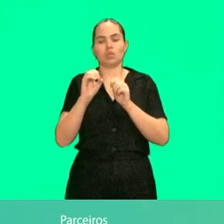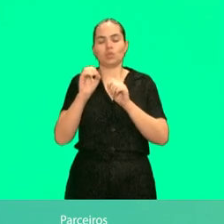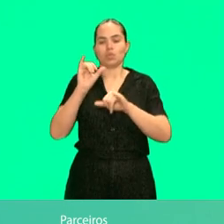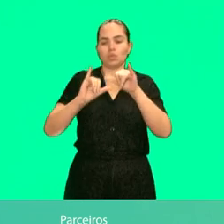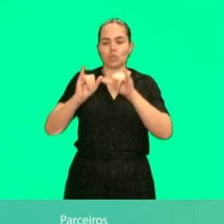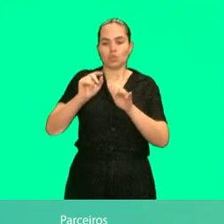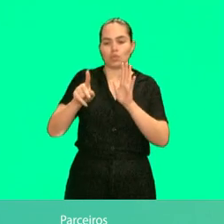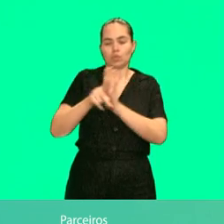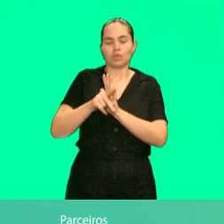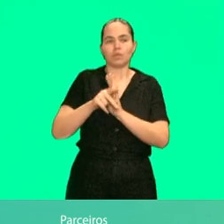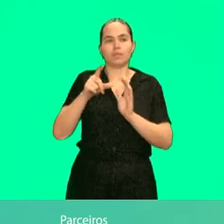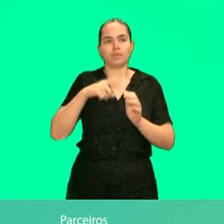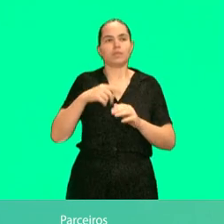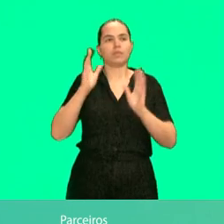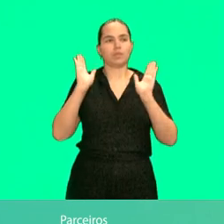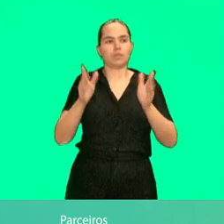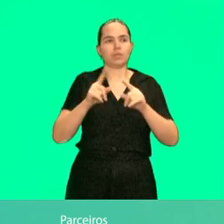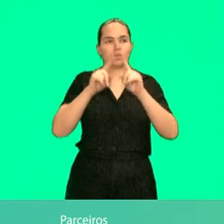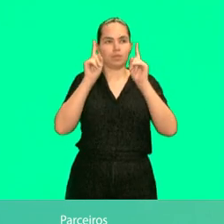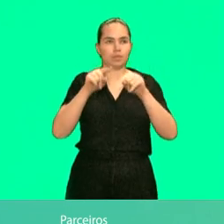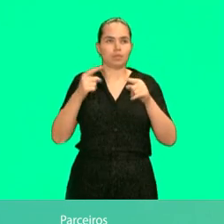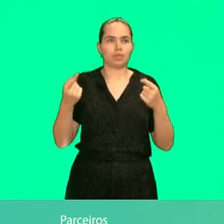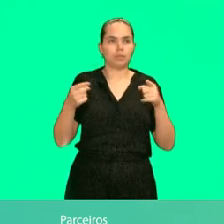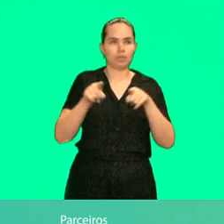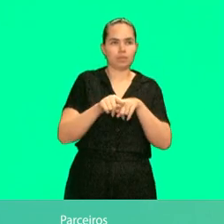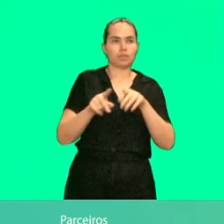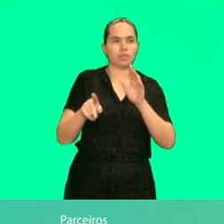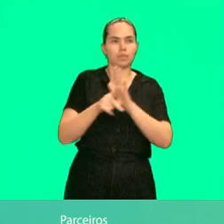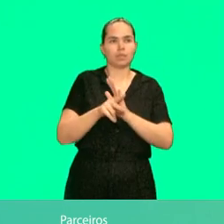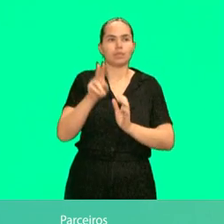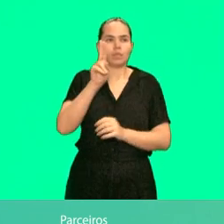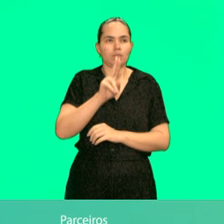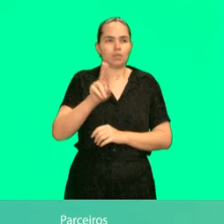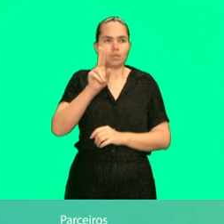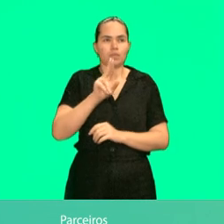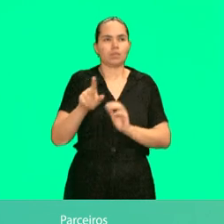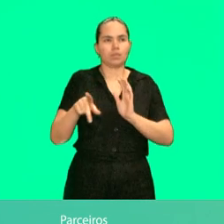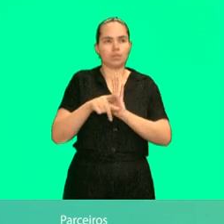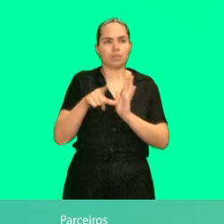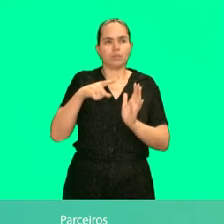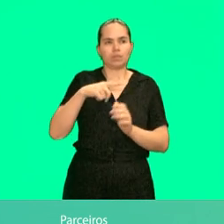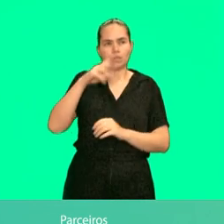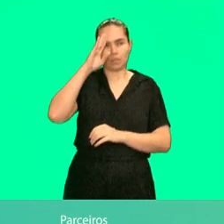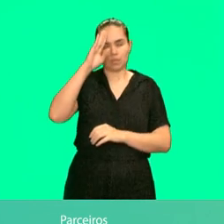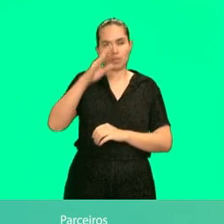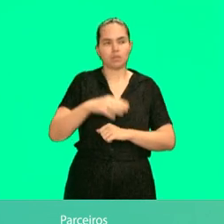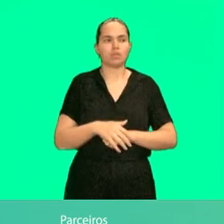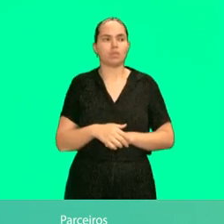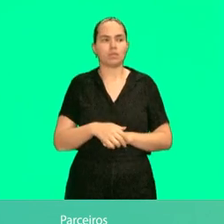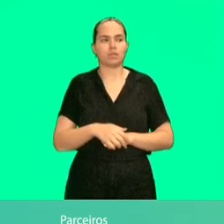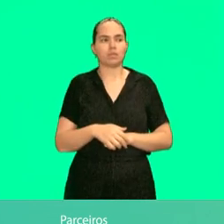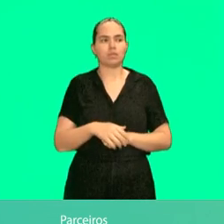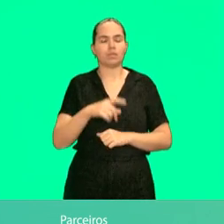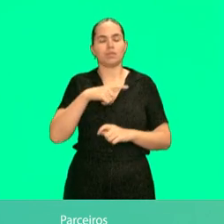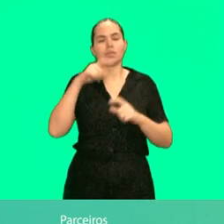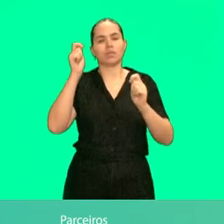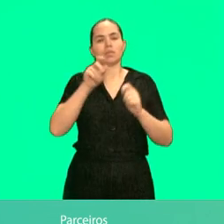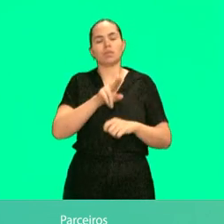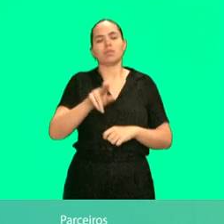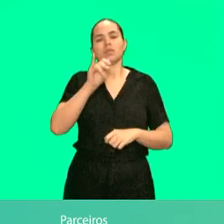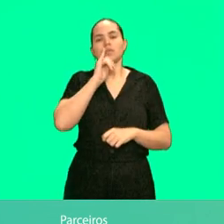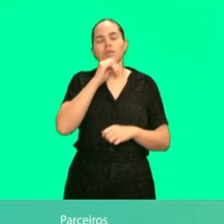2020 for fuel production. Now another joint project with three